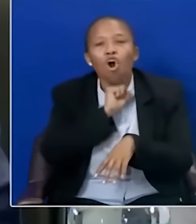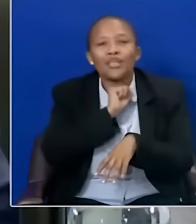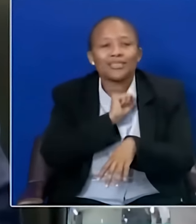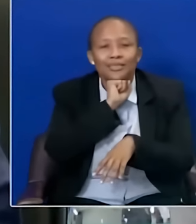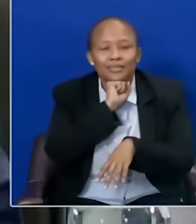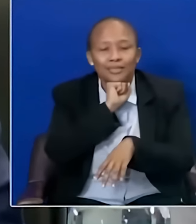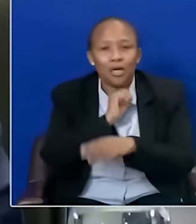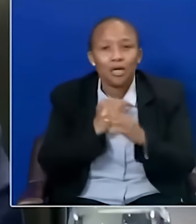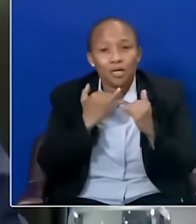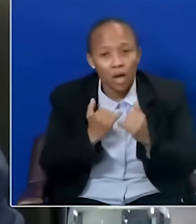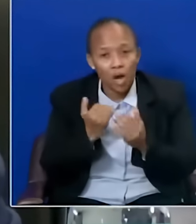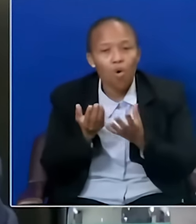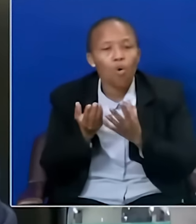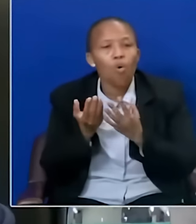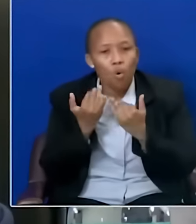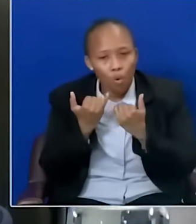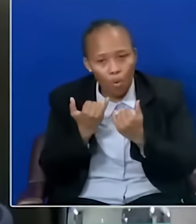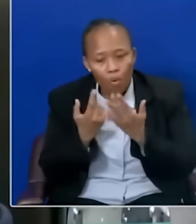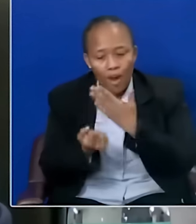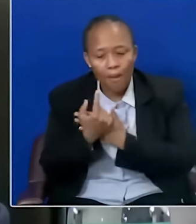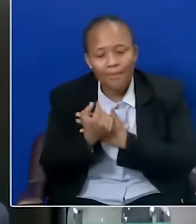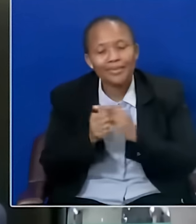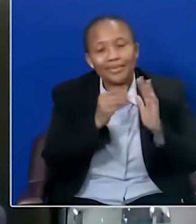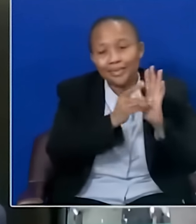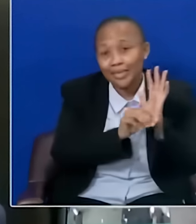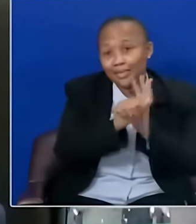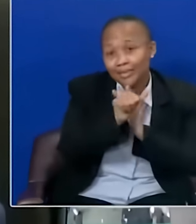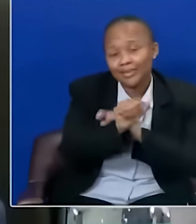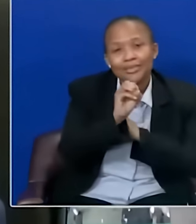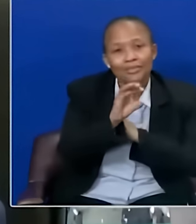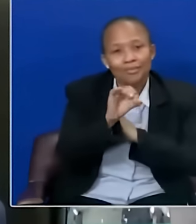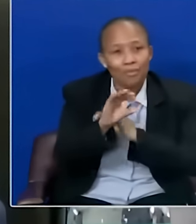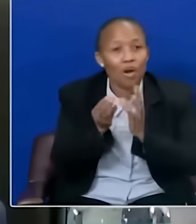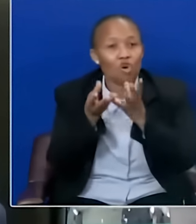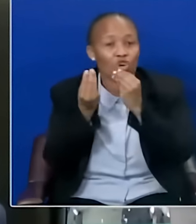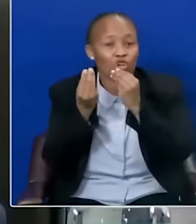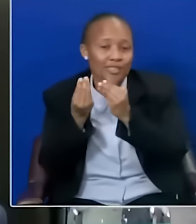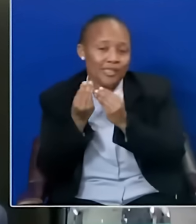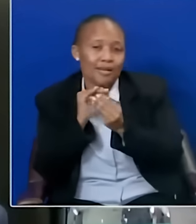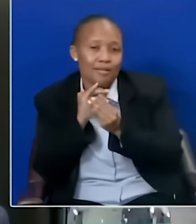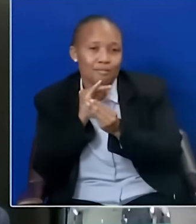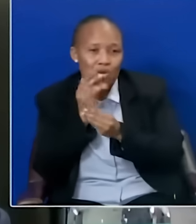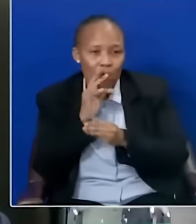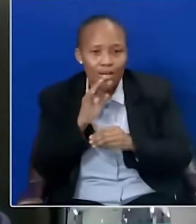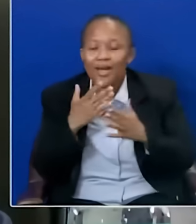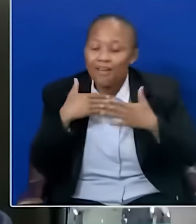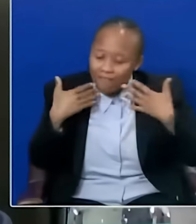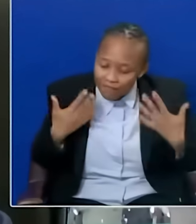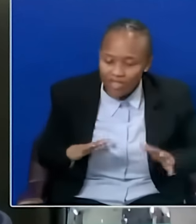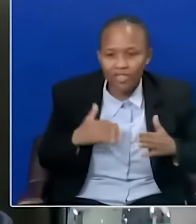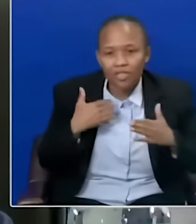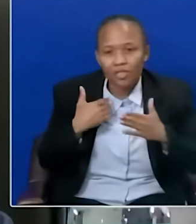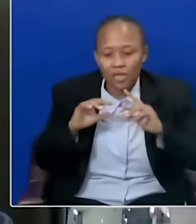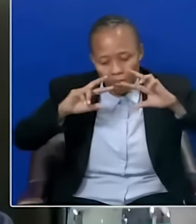place on the 6th of September, it was after he has completed the examination on the bullet, which was received on the 12th